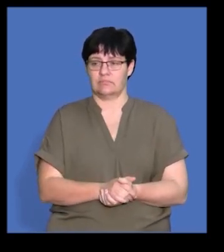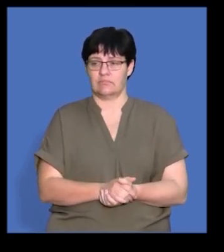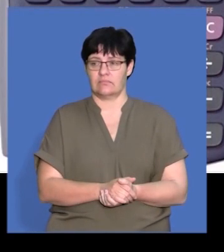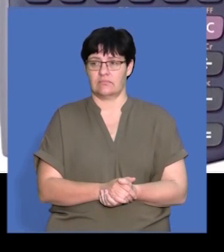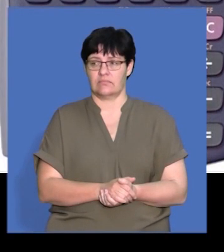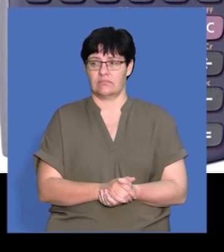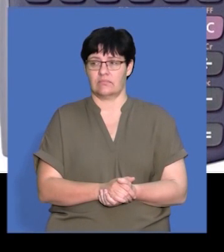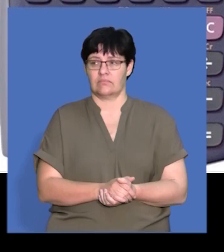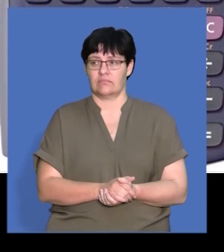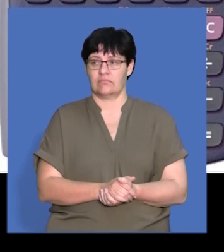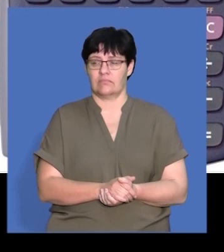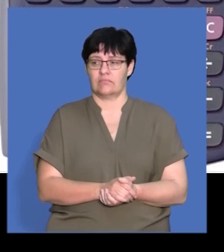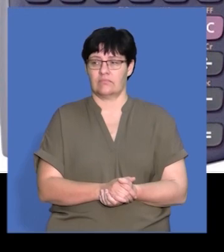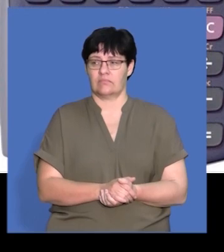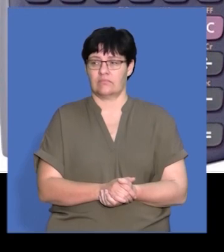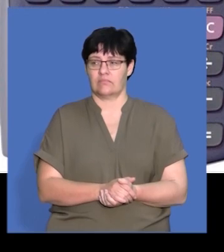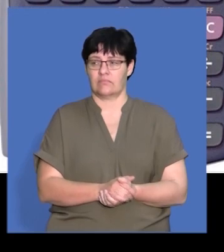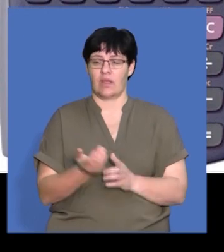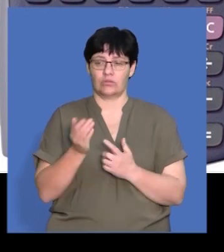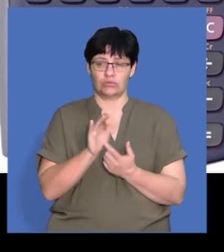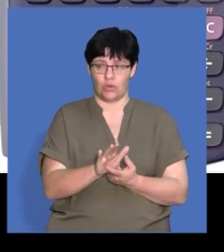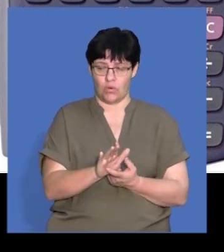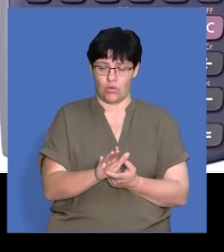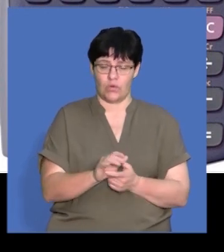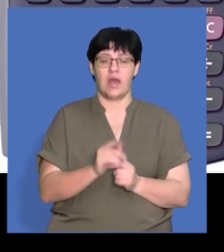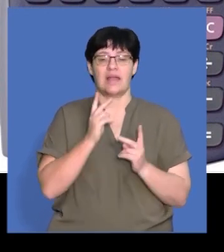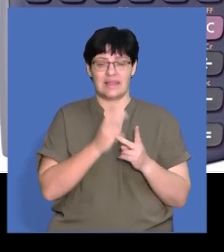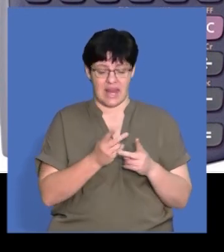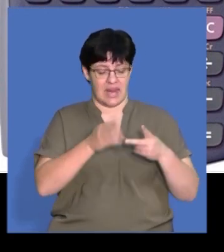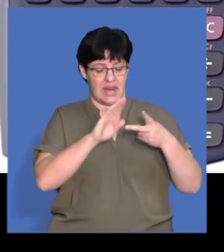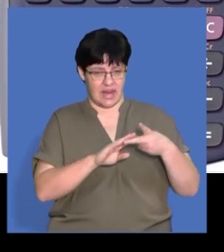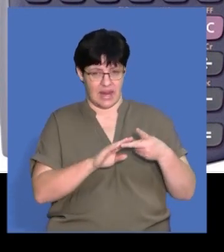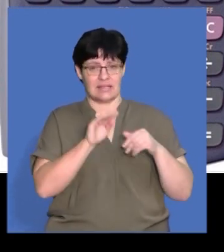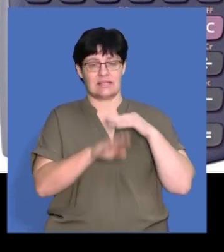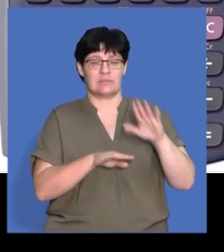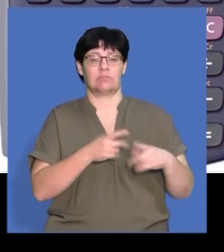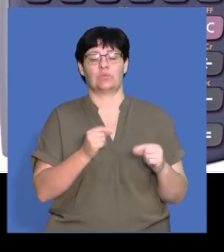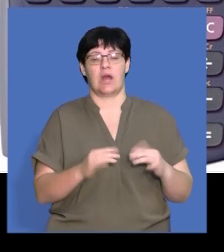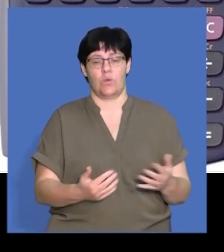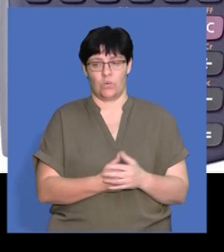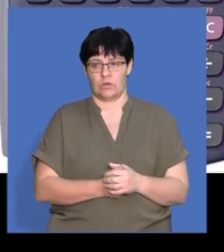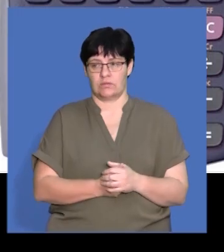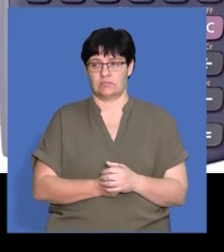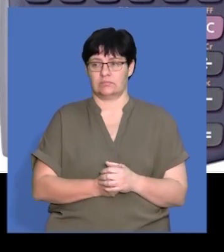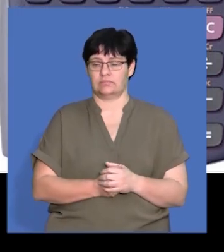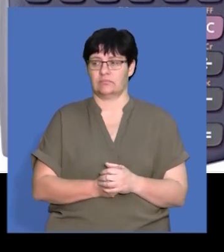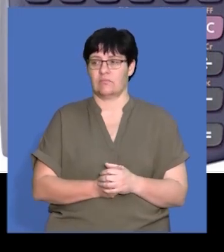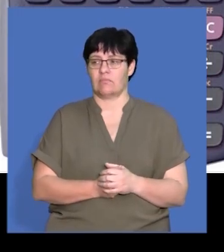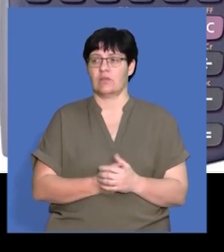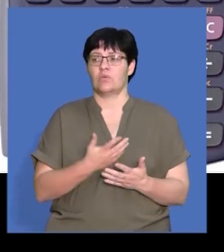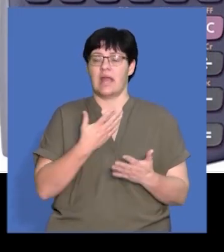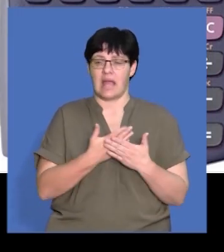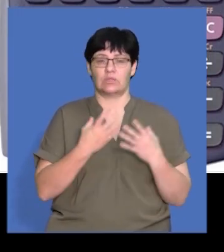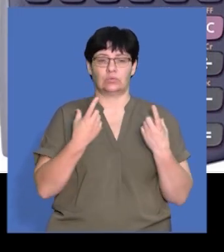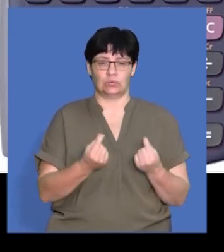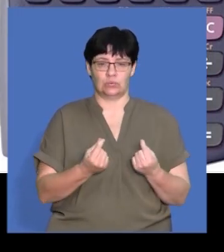first. Okay, and I will show you, but then I'm going to show you how to do it step by step so that we actually can do it